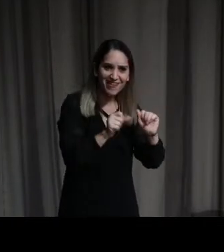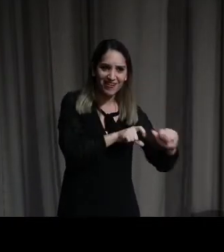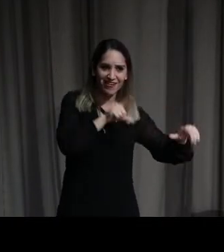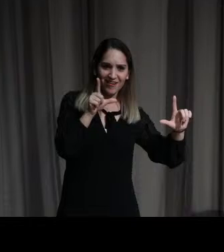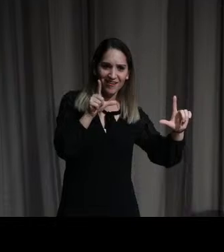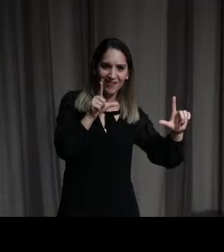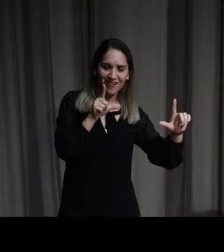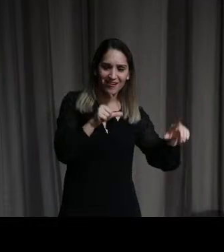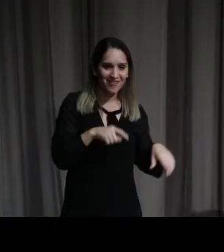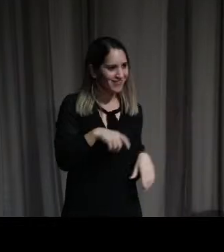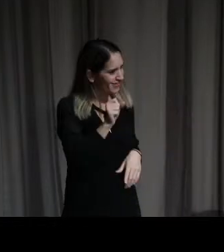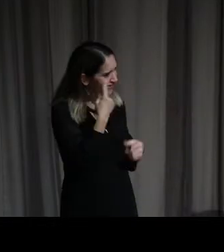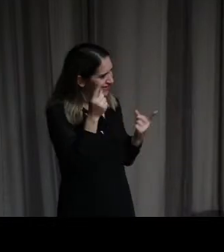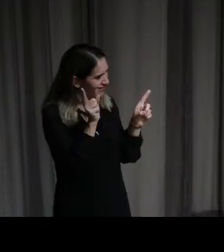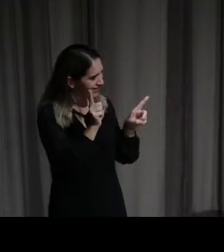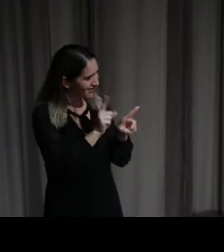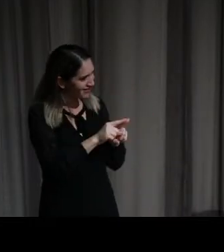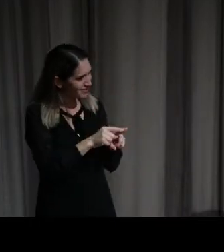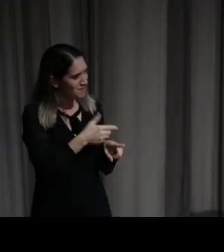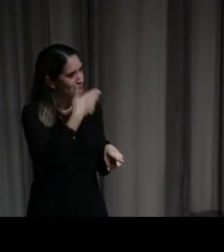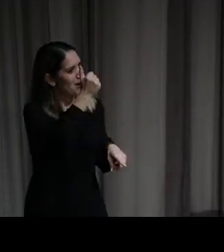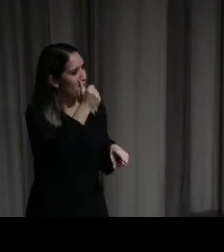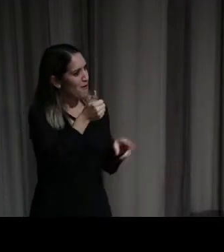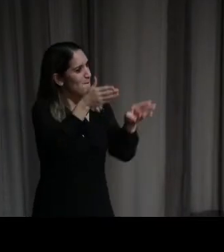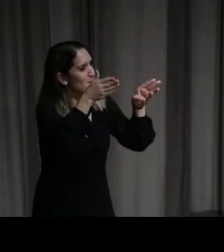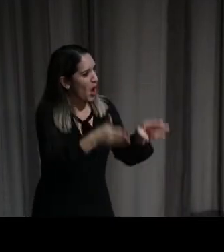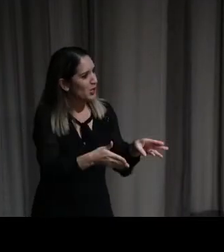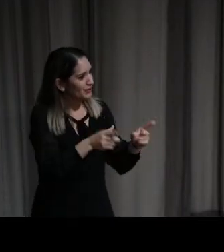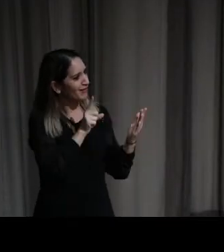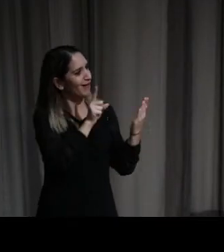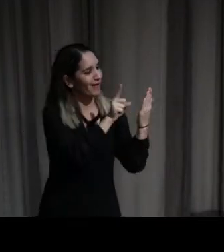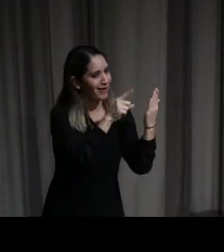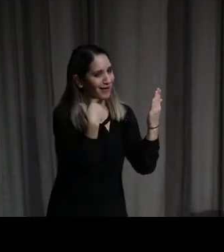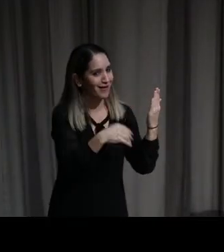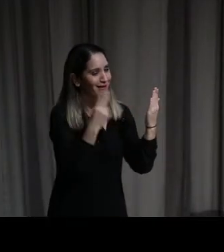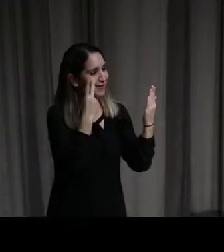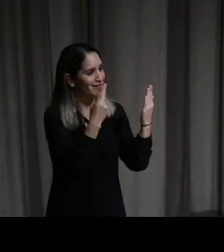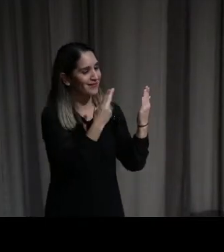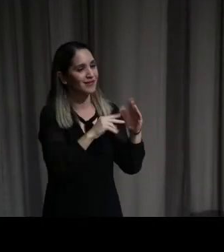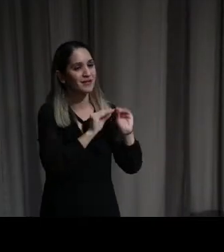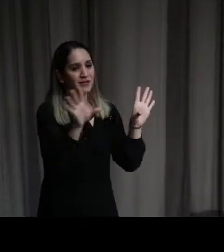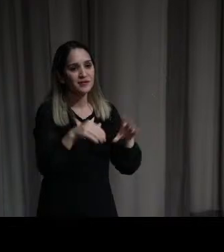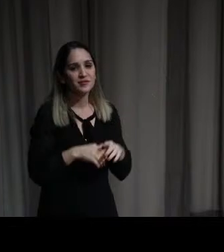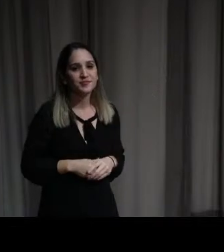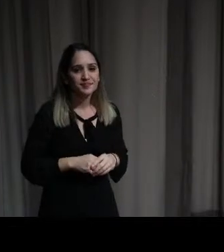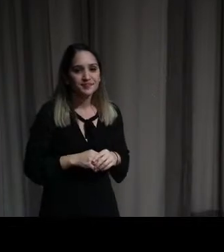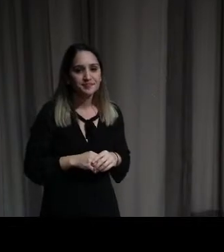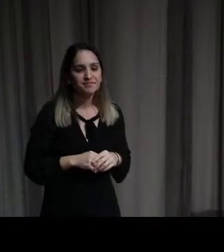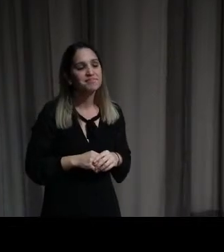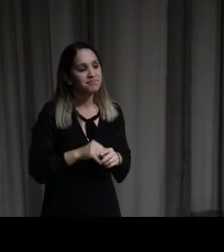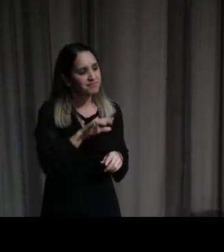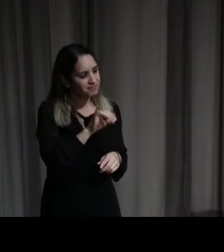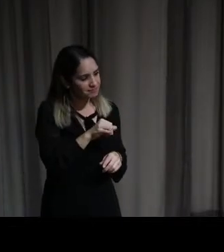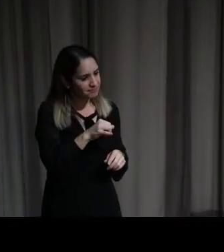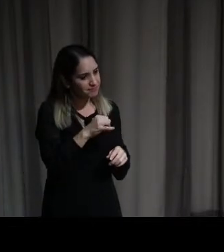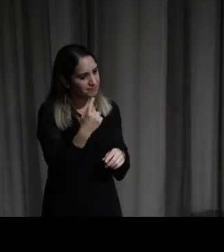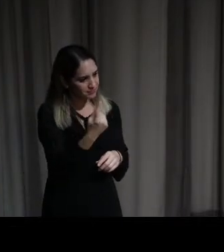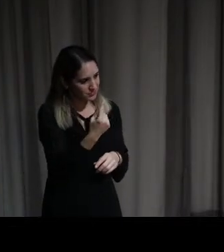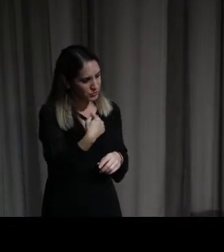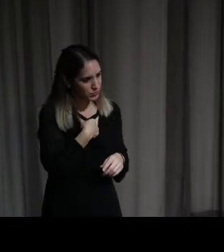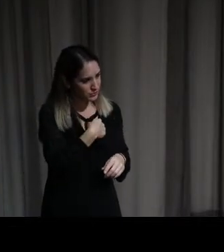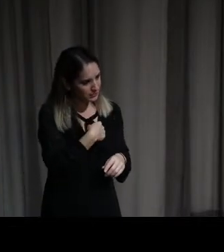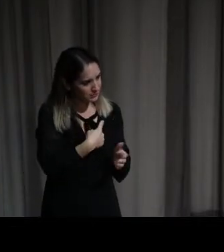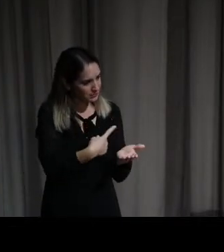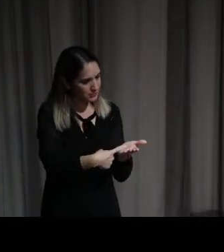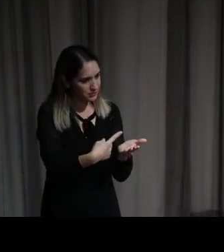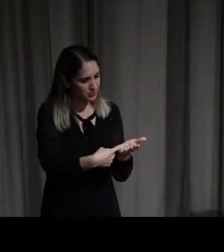and it actually looks even more fabulous in person. But it's something that you were talking about, which I think is really interesting and